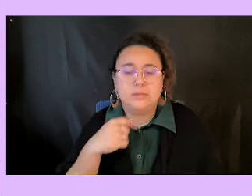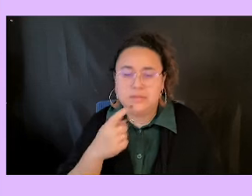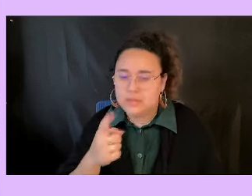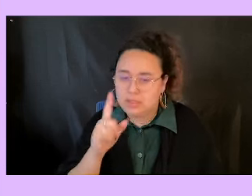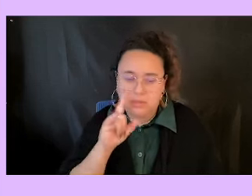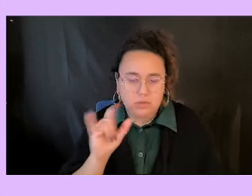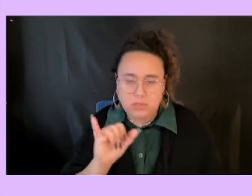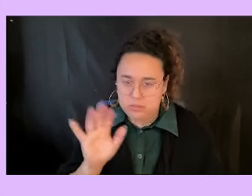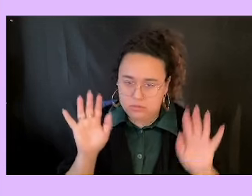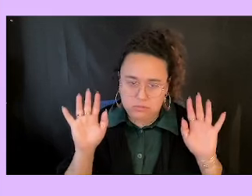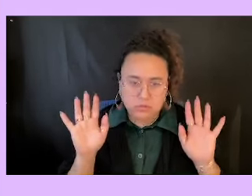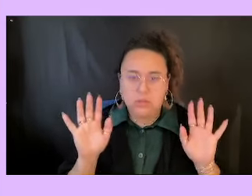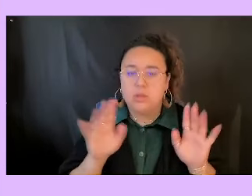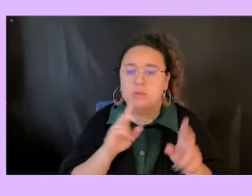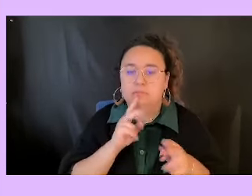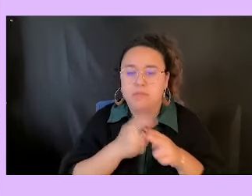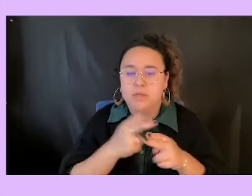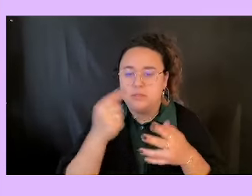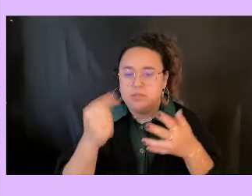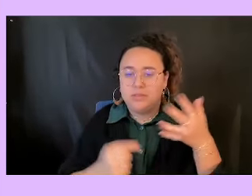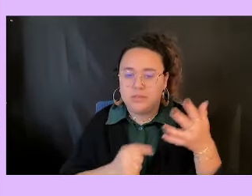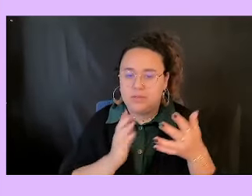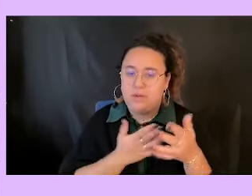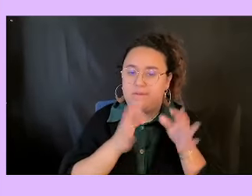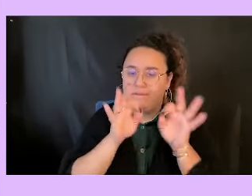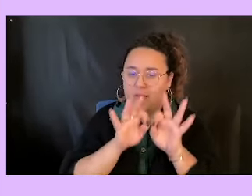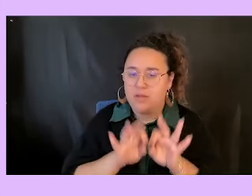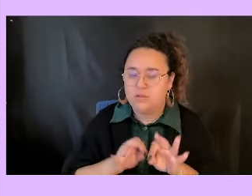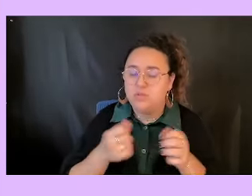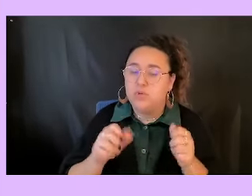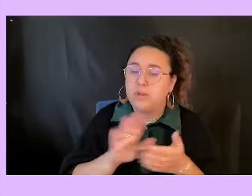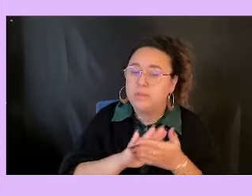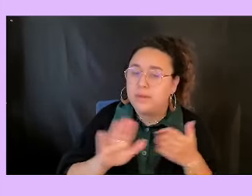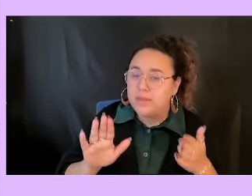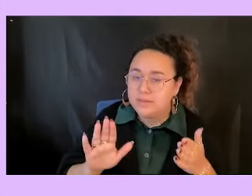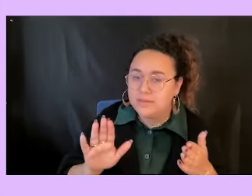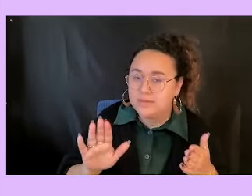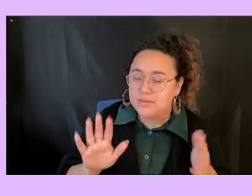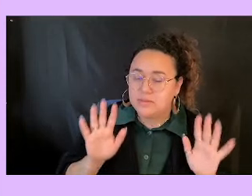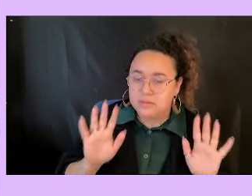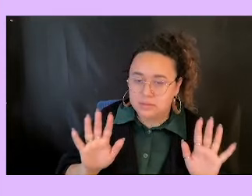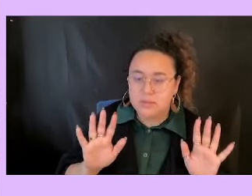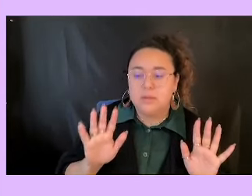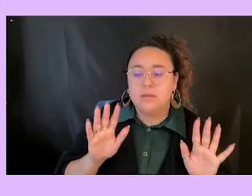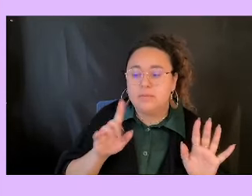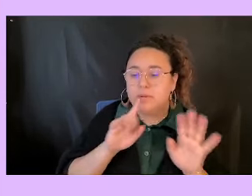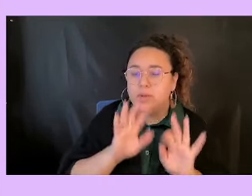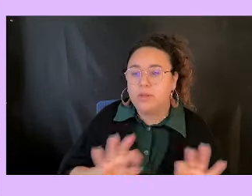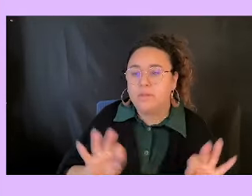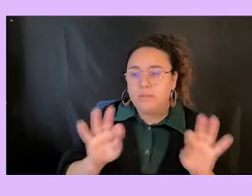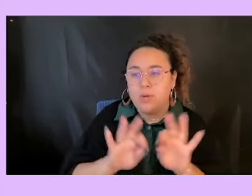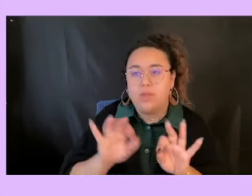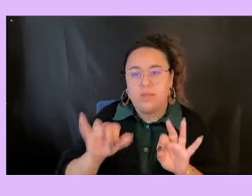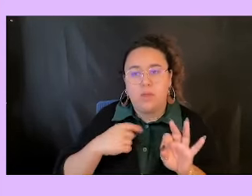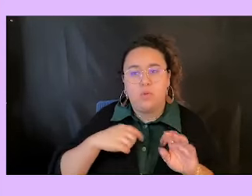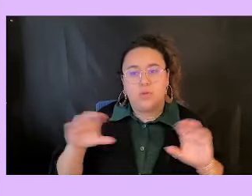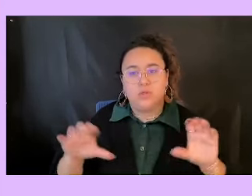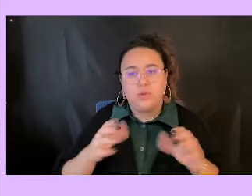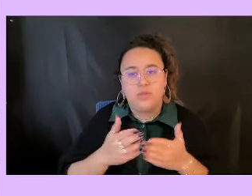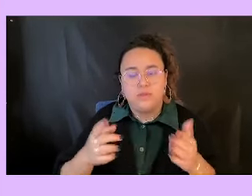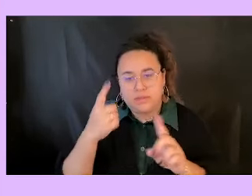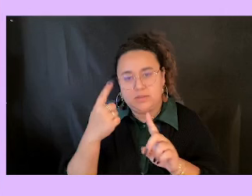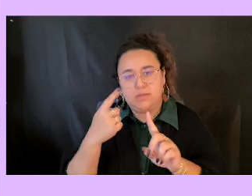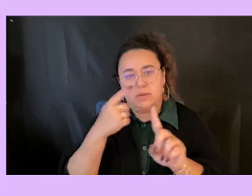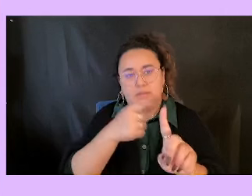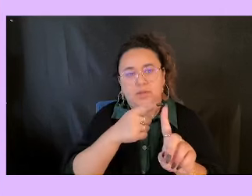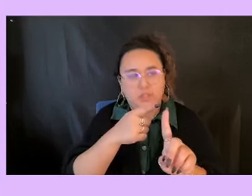to name the values clearly out front. We try to play nice. But it's important that we're doing things that align with the mission and